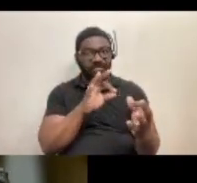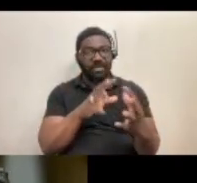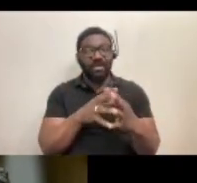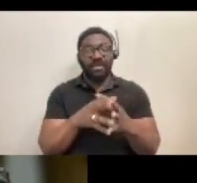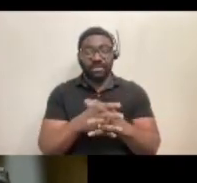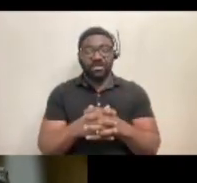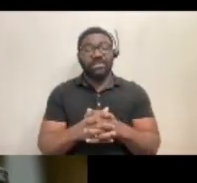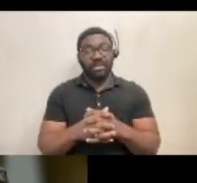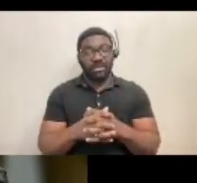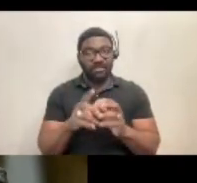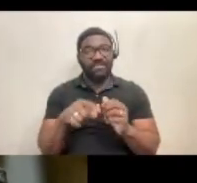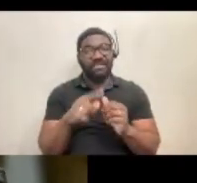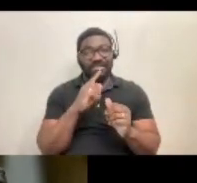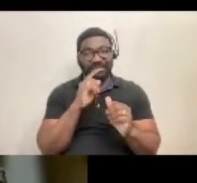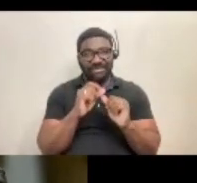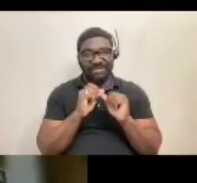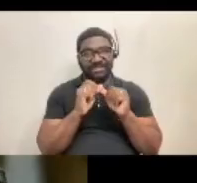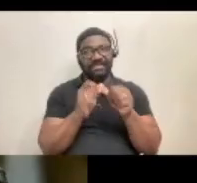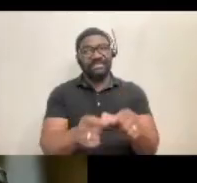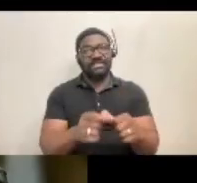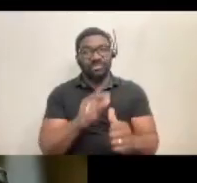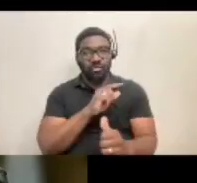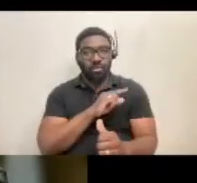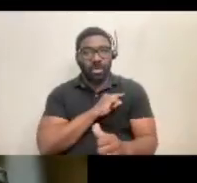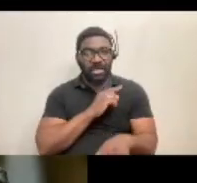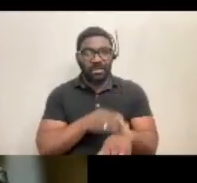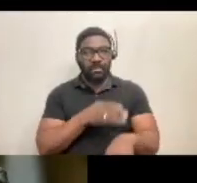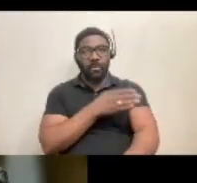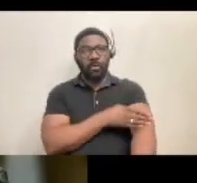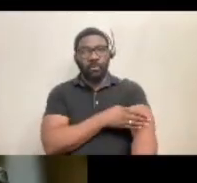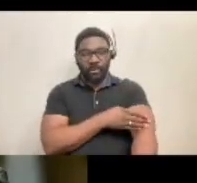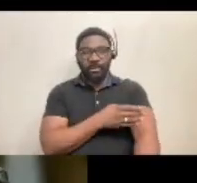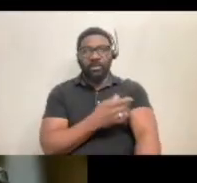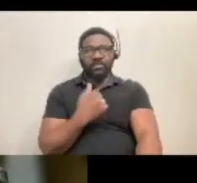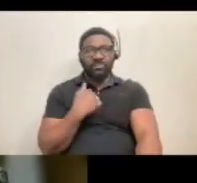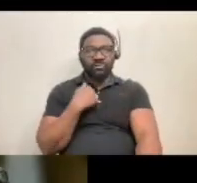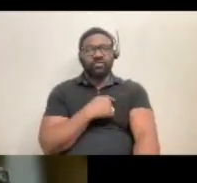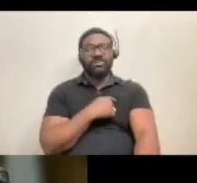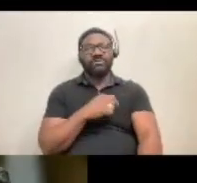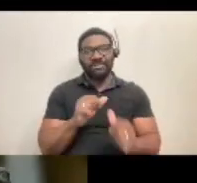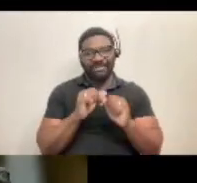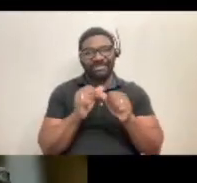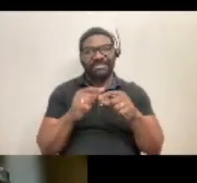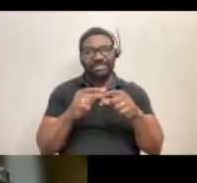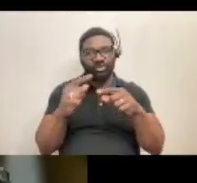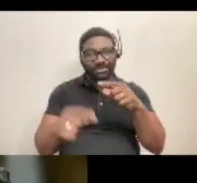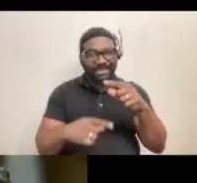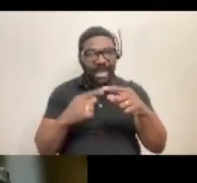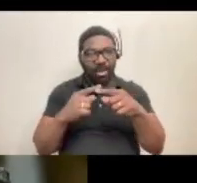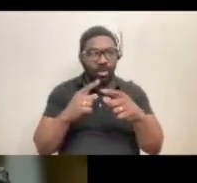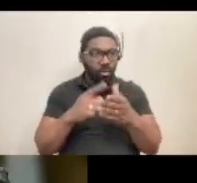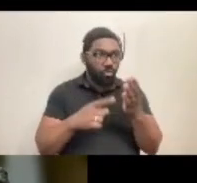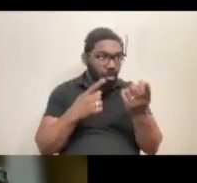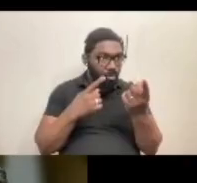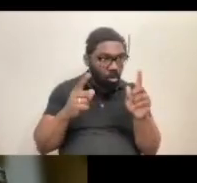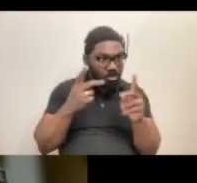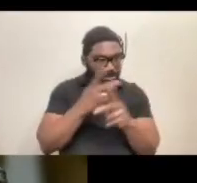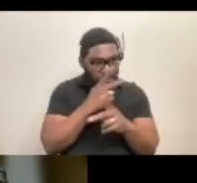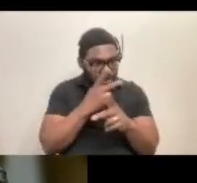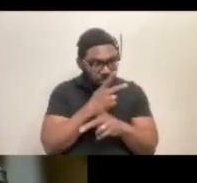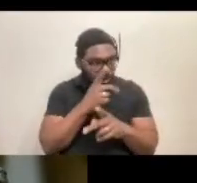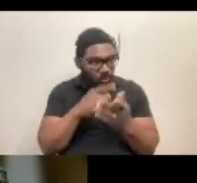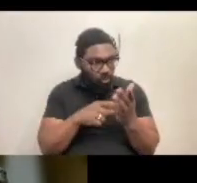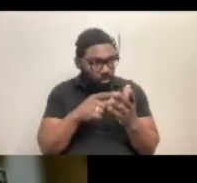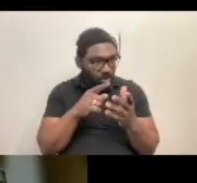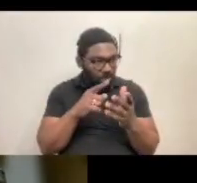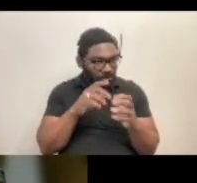this is a continuous quality improvement. We're continuing these cycles what worked, what didn't work, making these improvements.